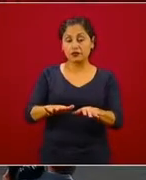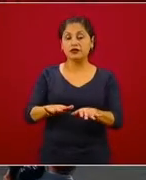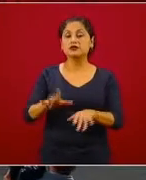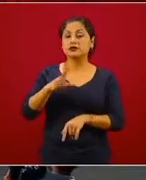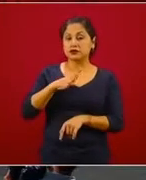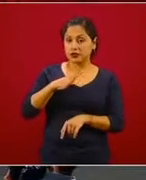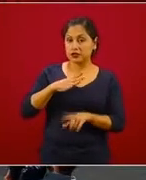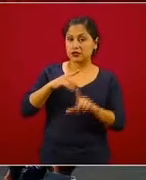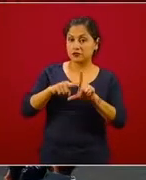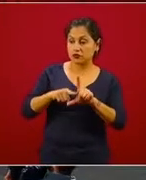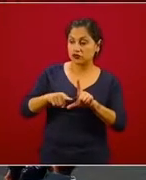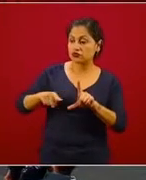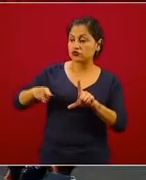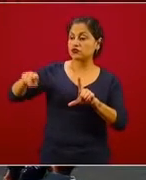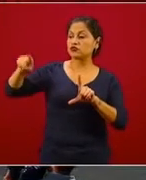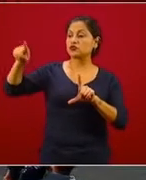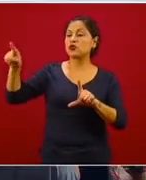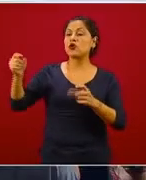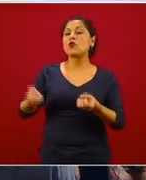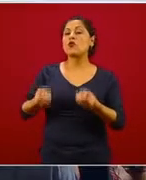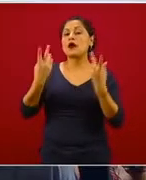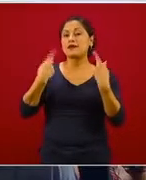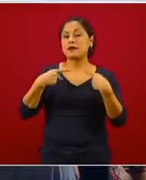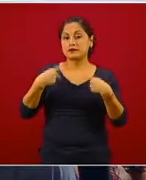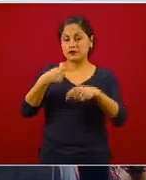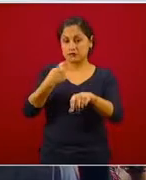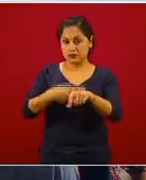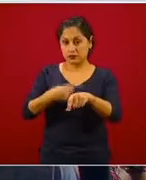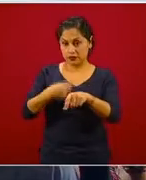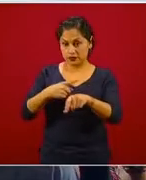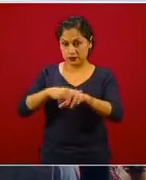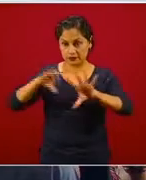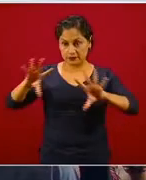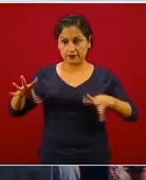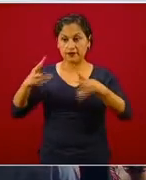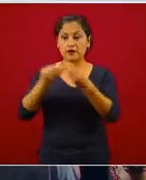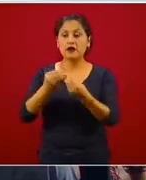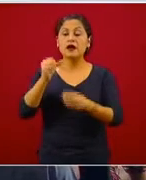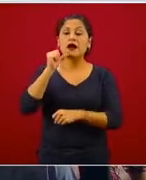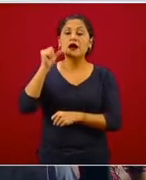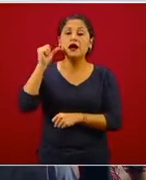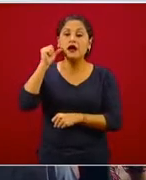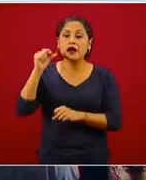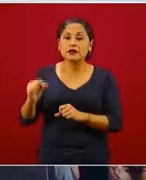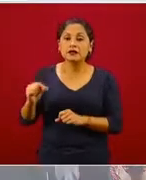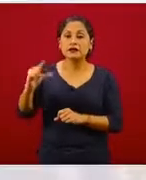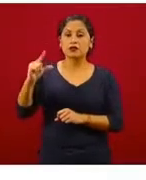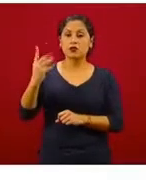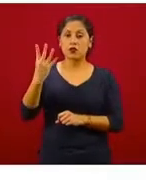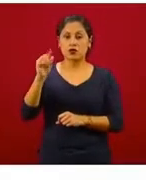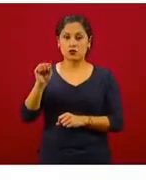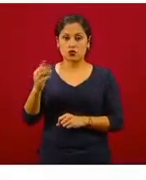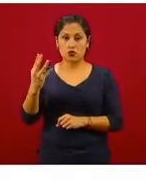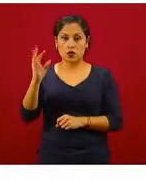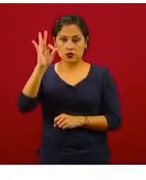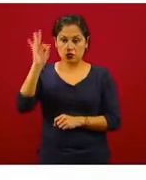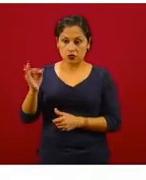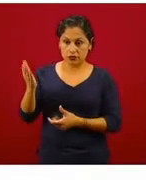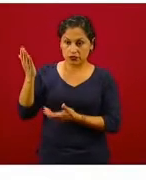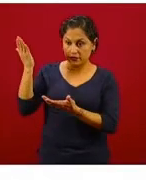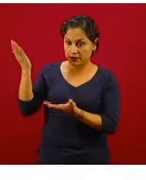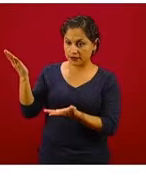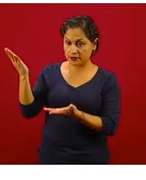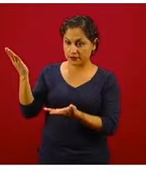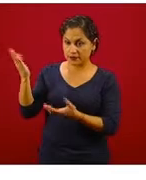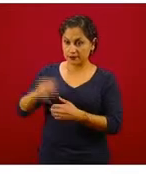Finally, this is the epidemiological curve, the epidemiological report of cumulative cases and daily increases. Yesterday, we had